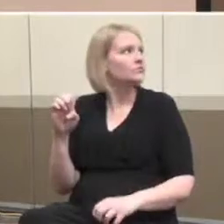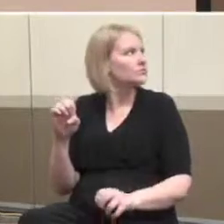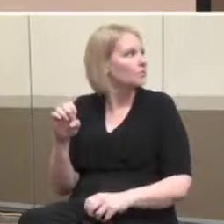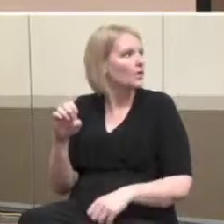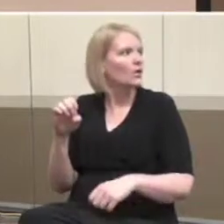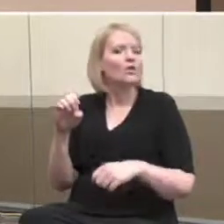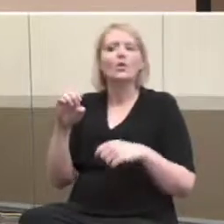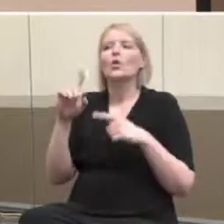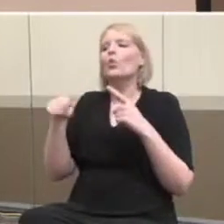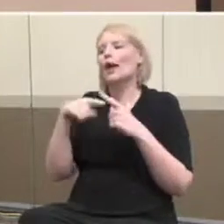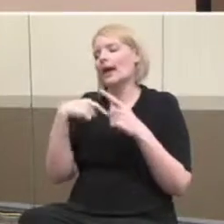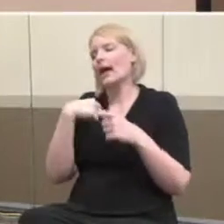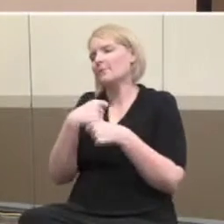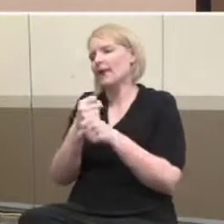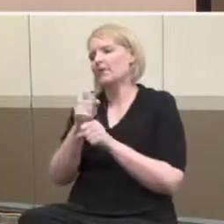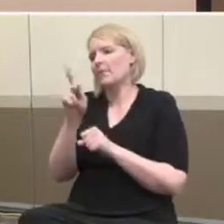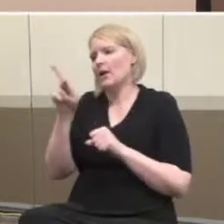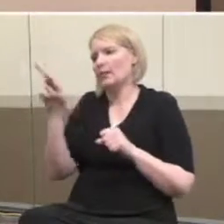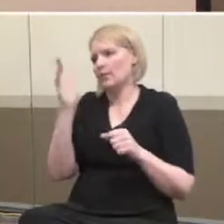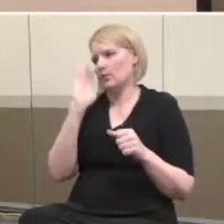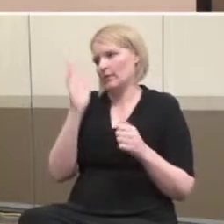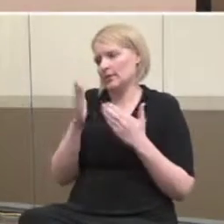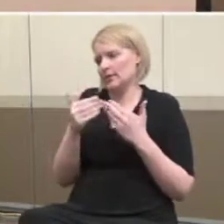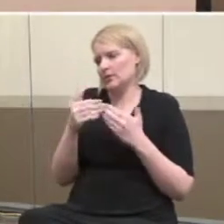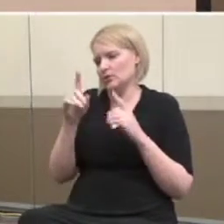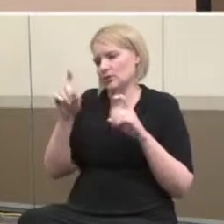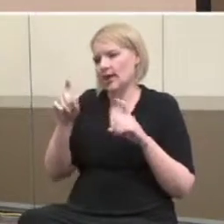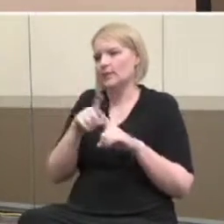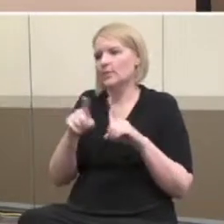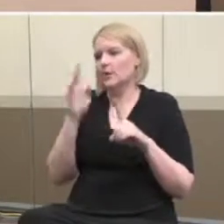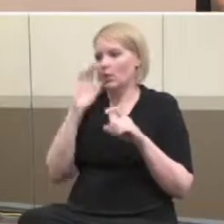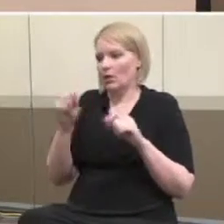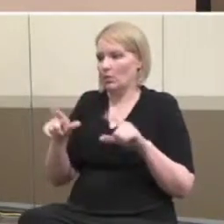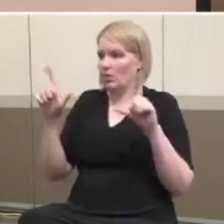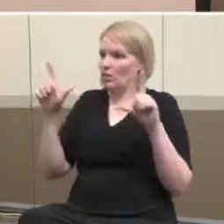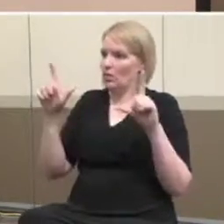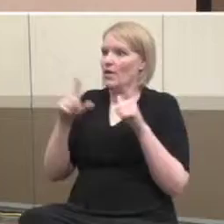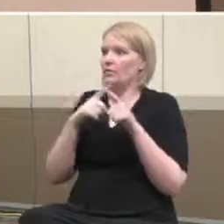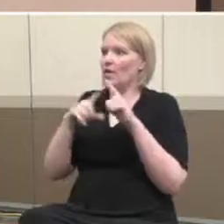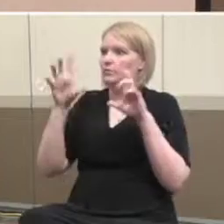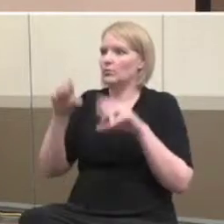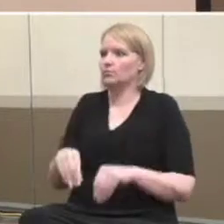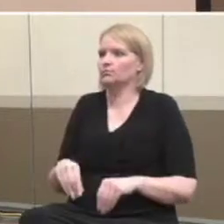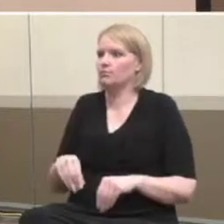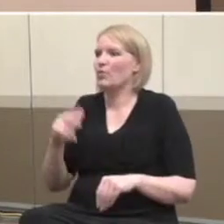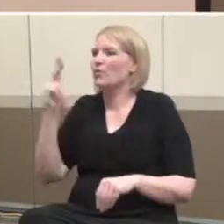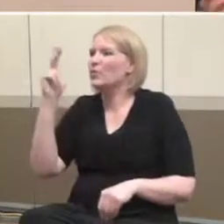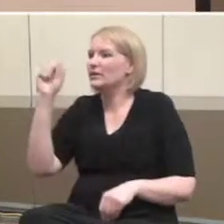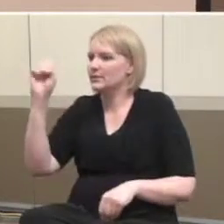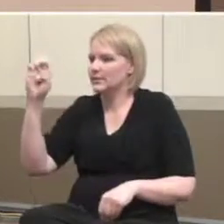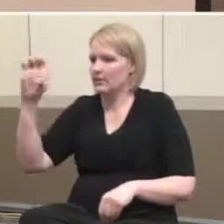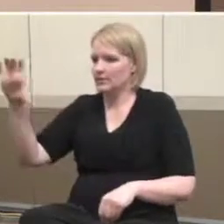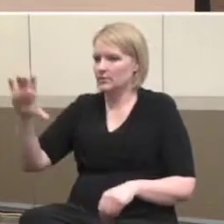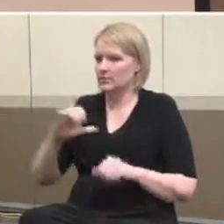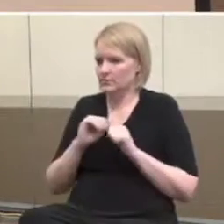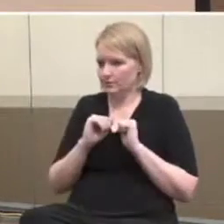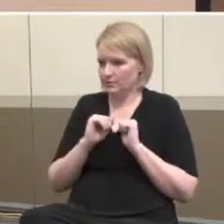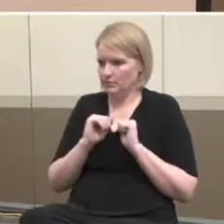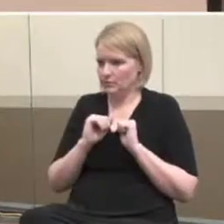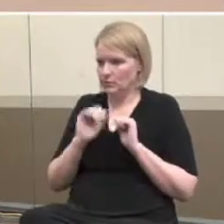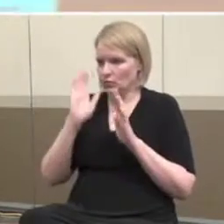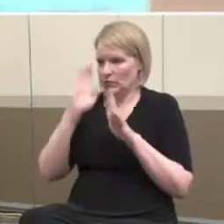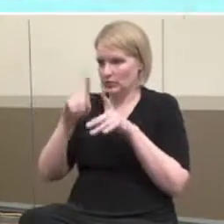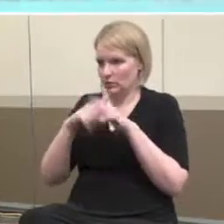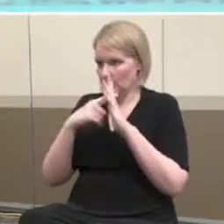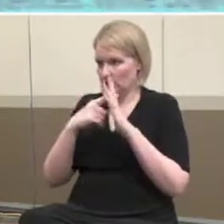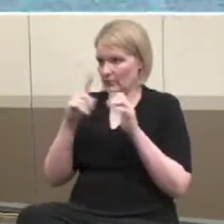Once I made the PowerPoint, it obviously became much easier to test. But this is going to come up, and it's going to vanish in the 3 seconds that I gave them. Okay, so we'll